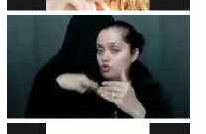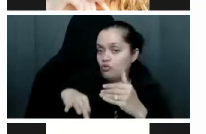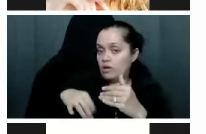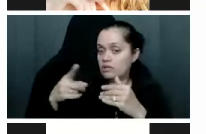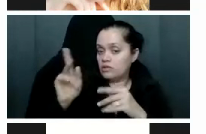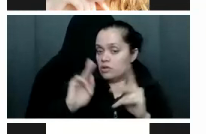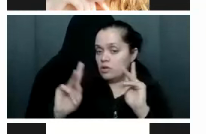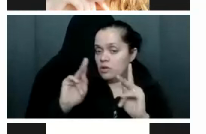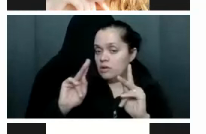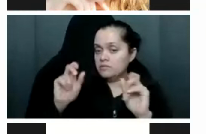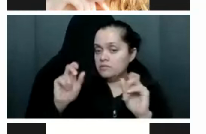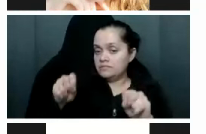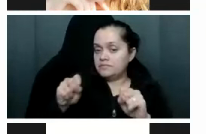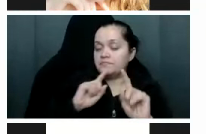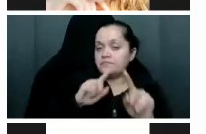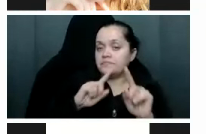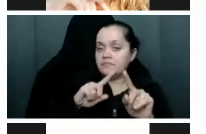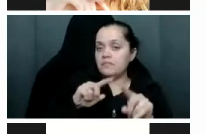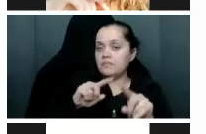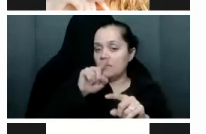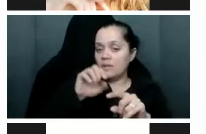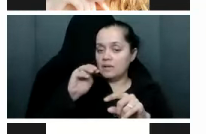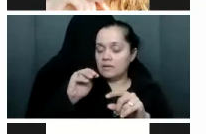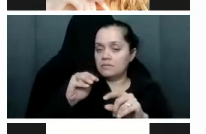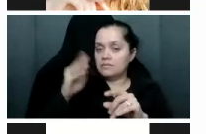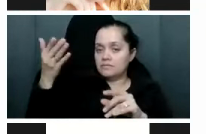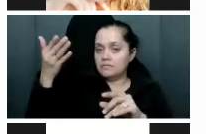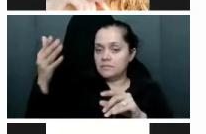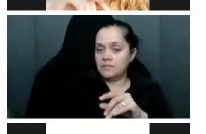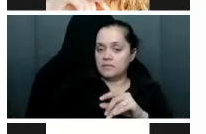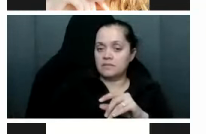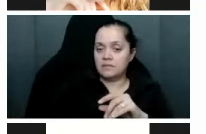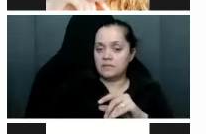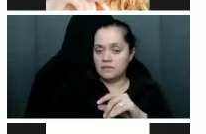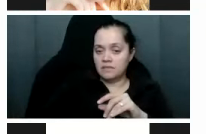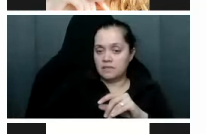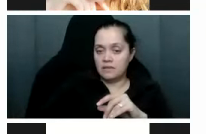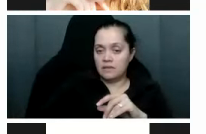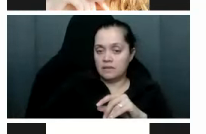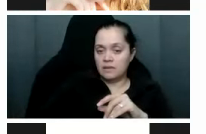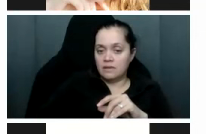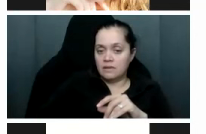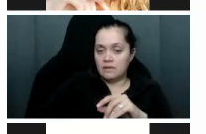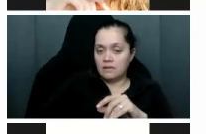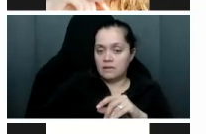of you who attend the Zoom presentation and give me a write-up about it.